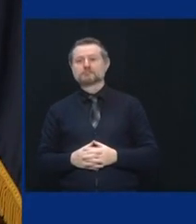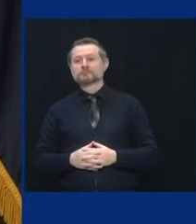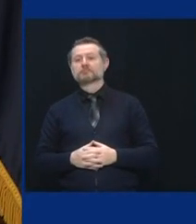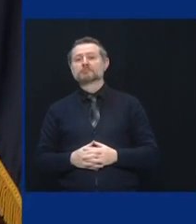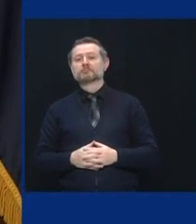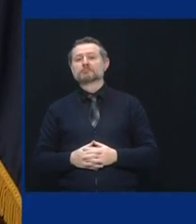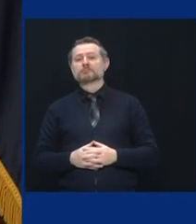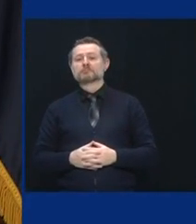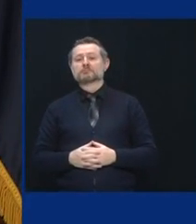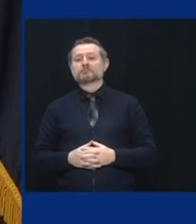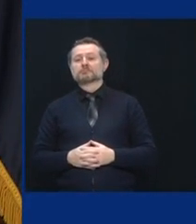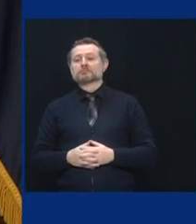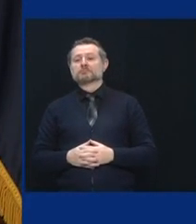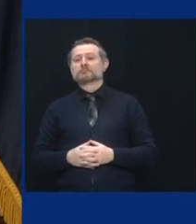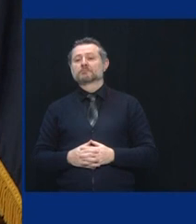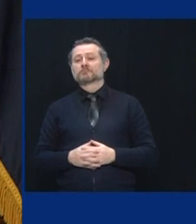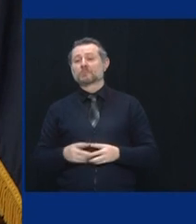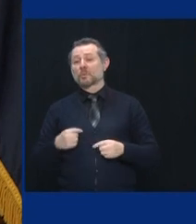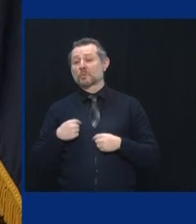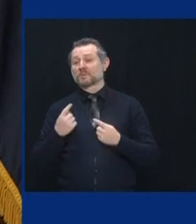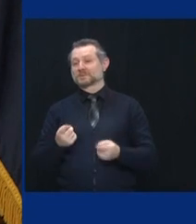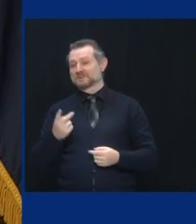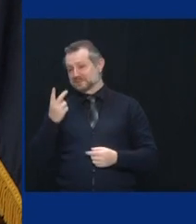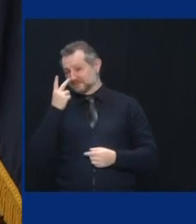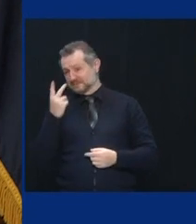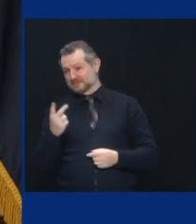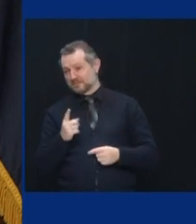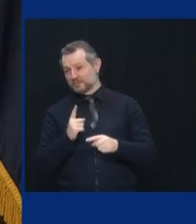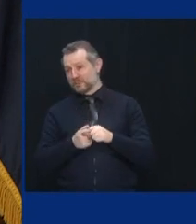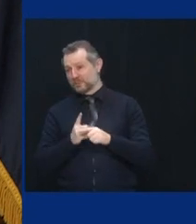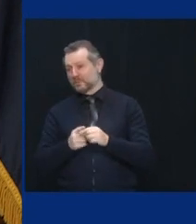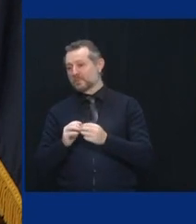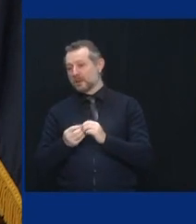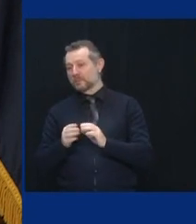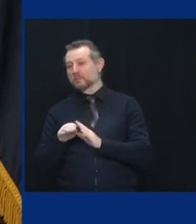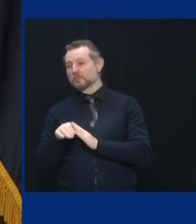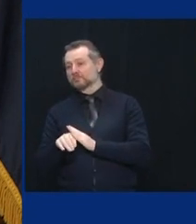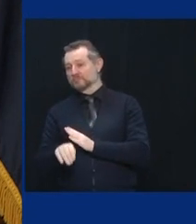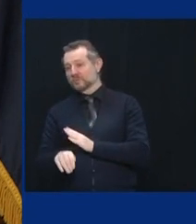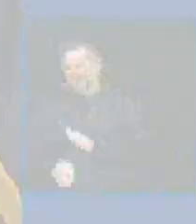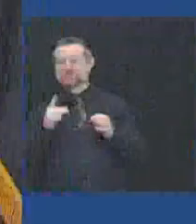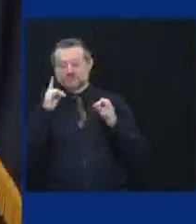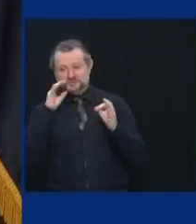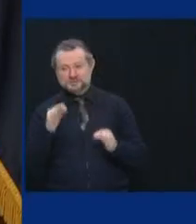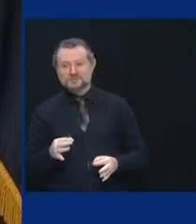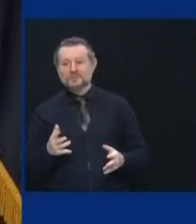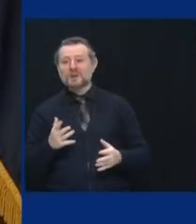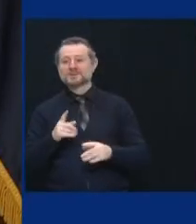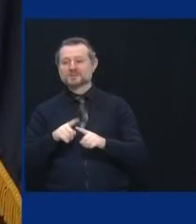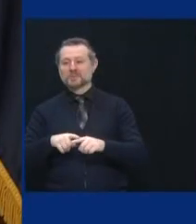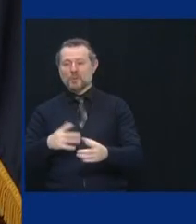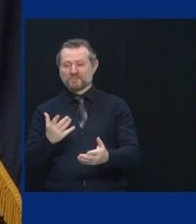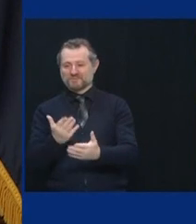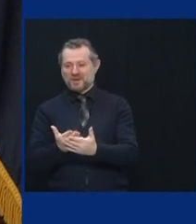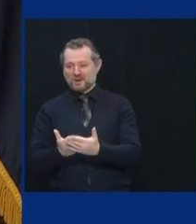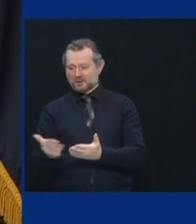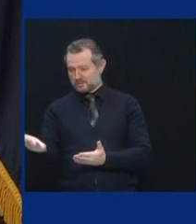that positivity number go down until the vaccines really start to kick in. And you're talking